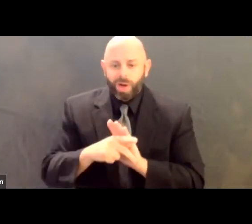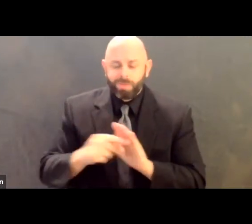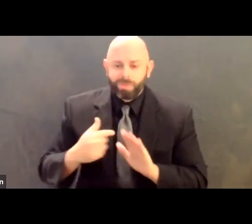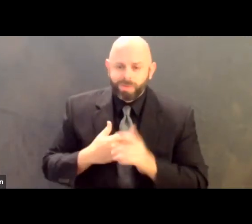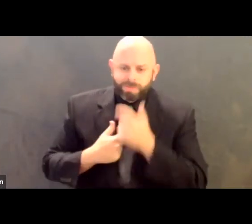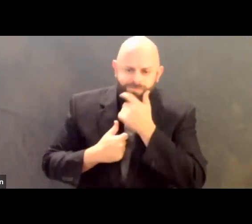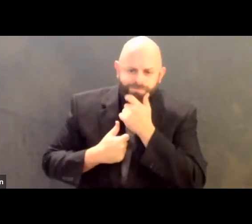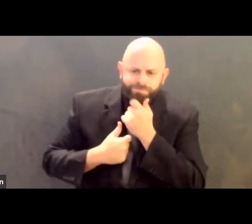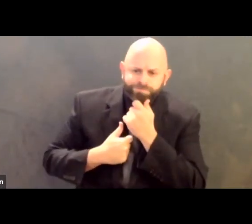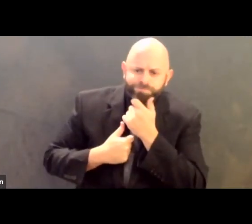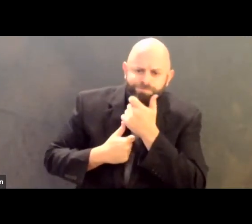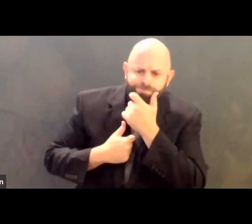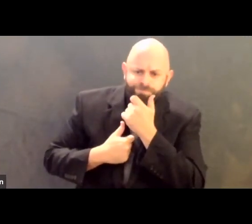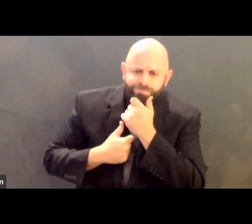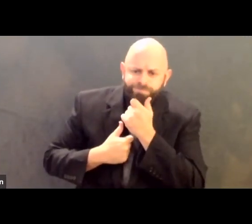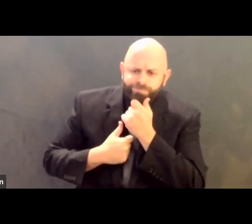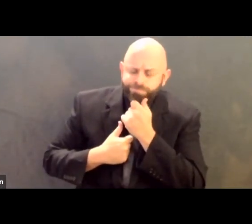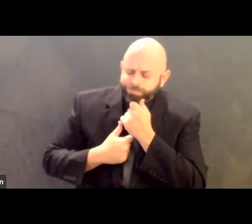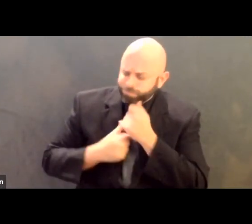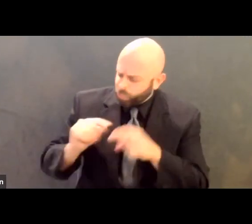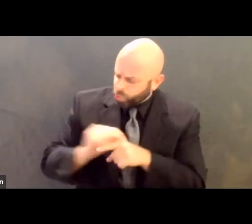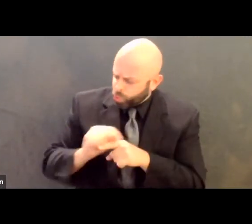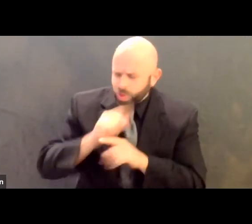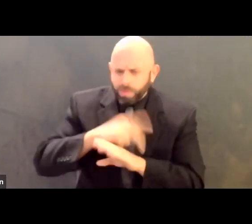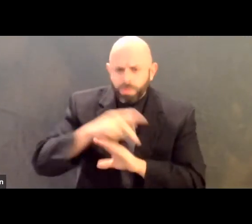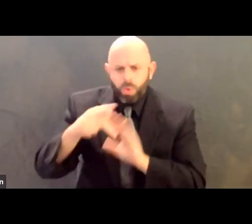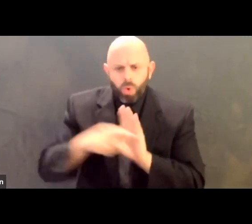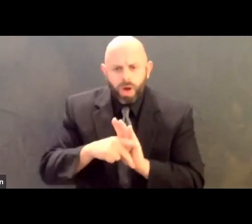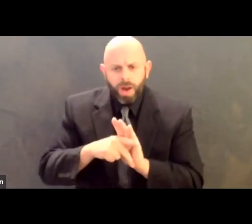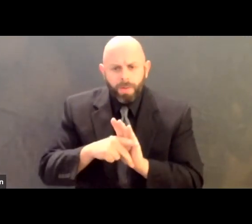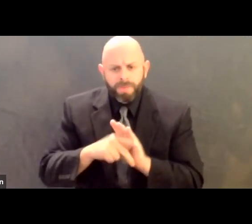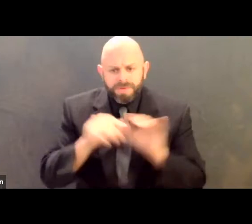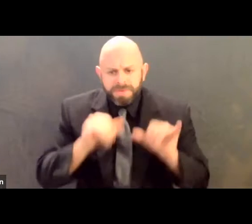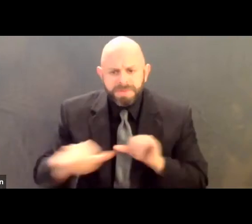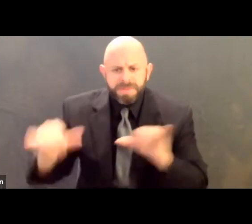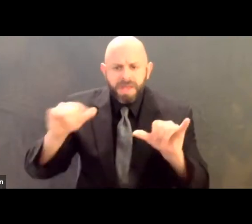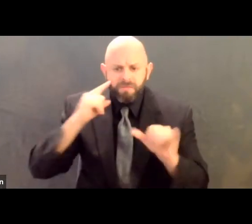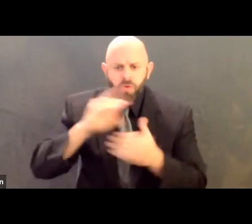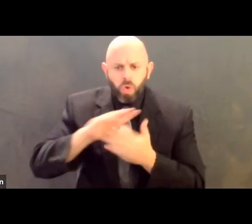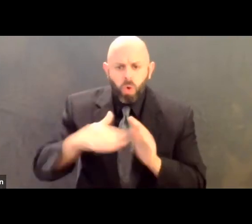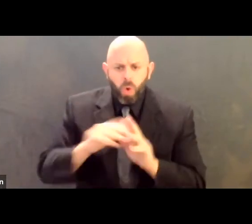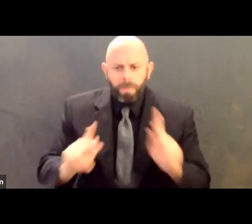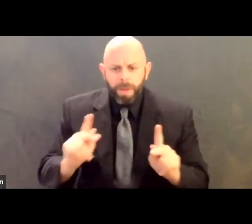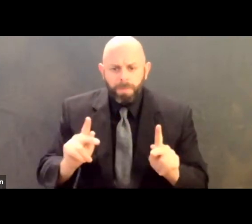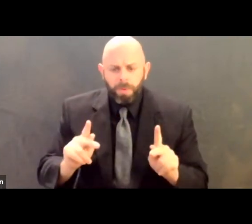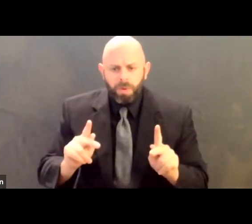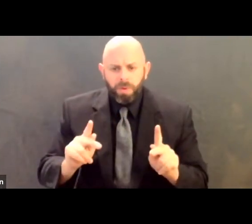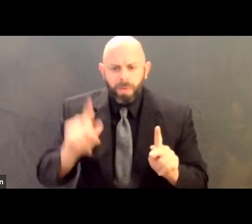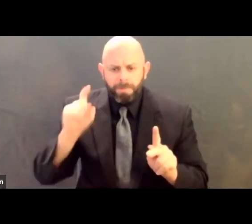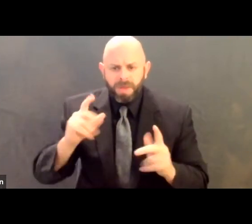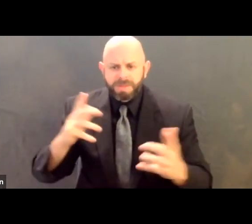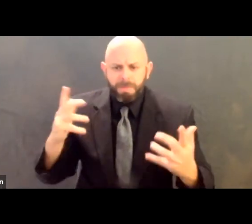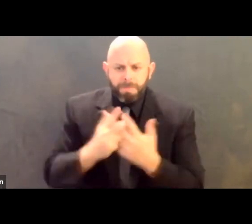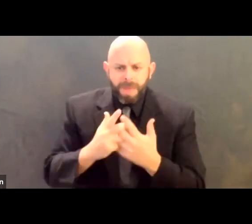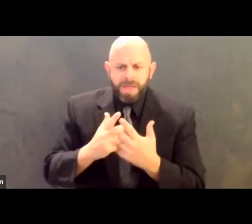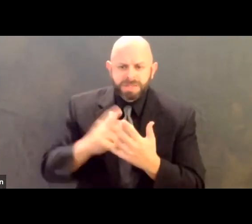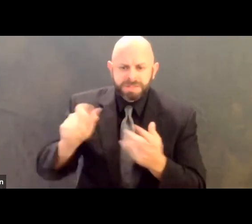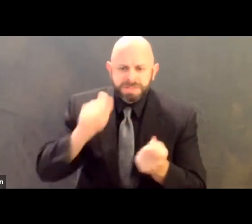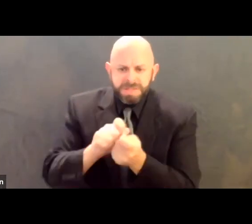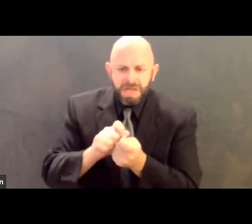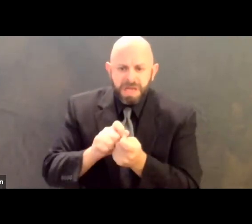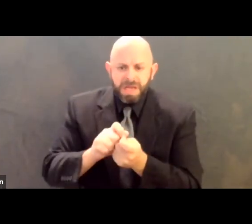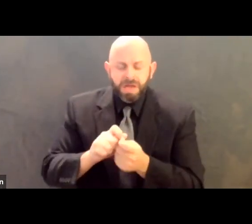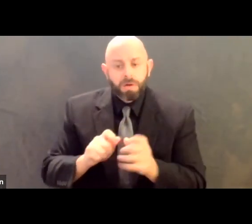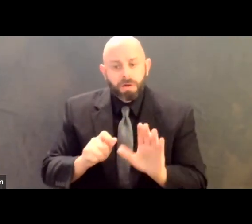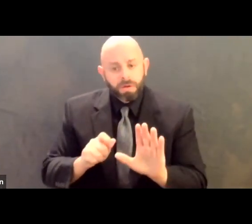the training program is a one-size-fits-all. Well, you know, in the ADA, we